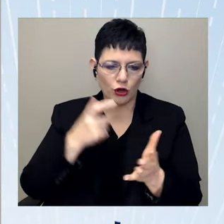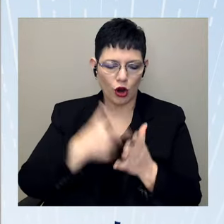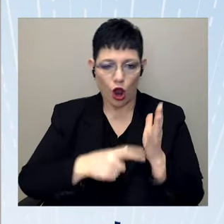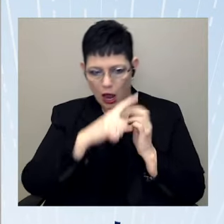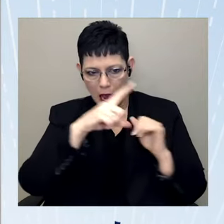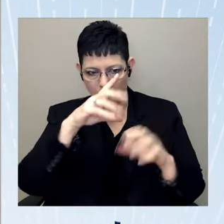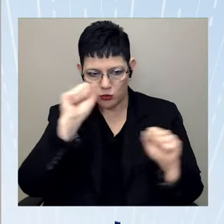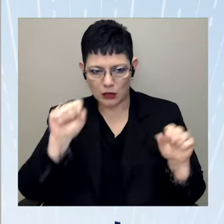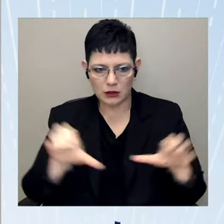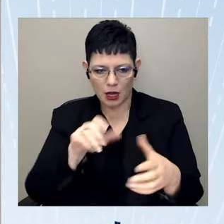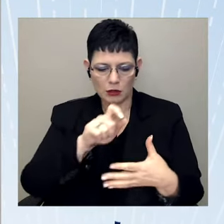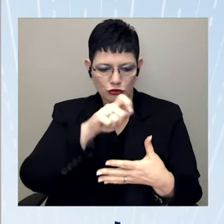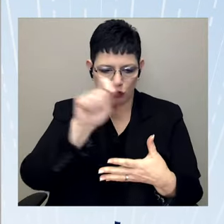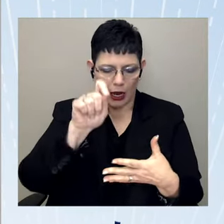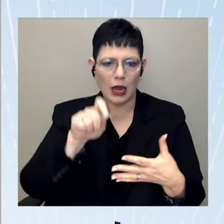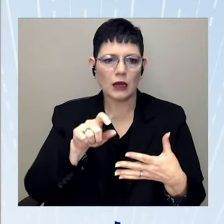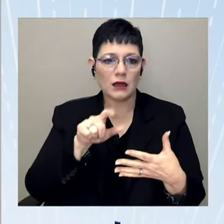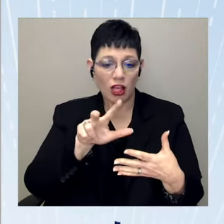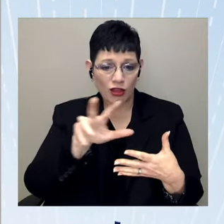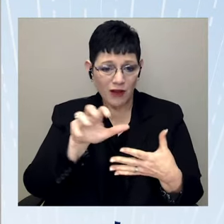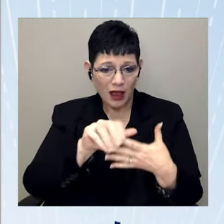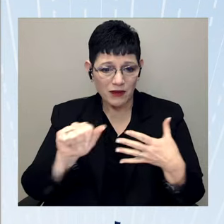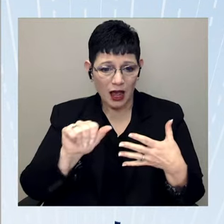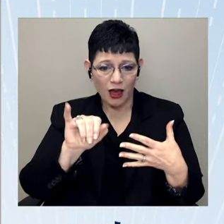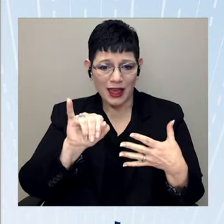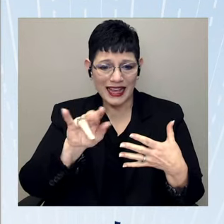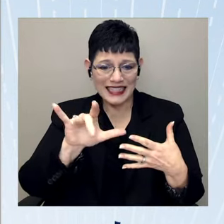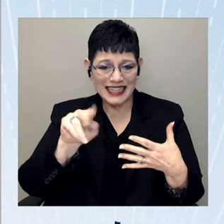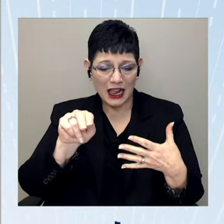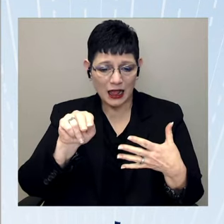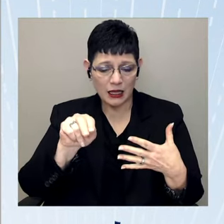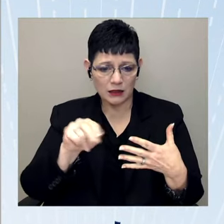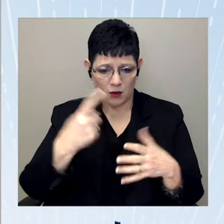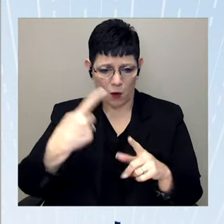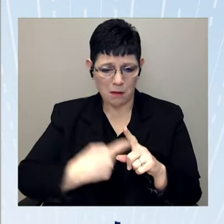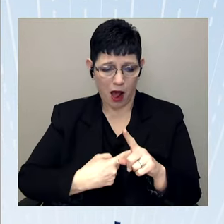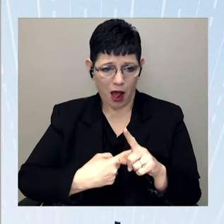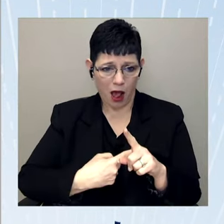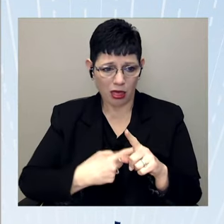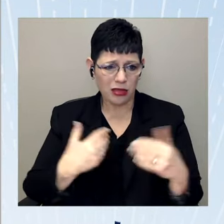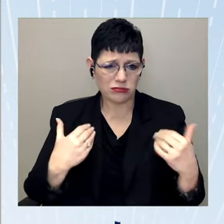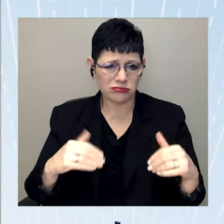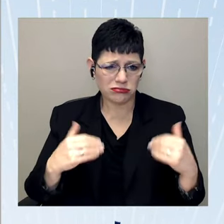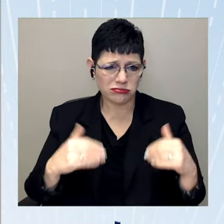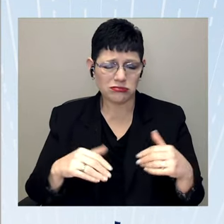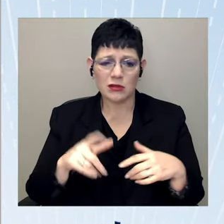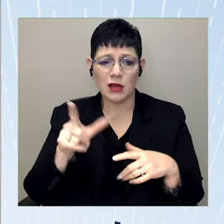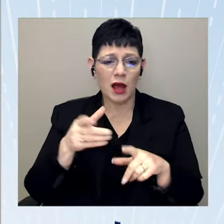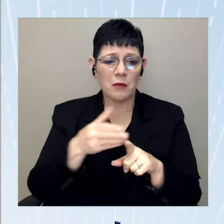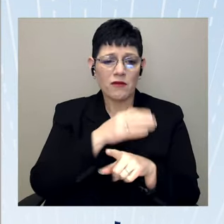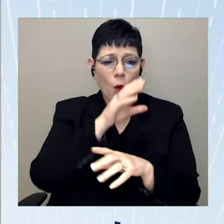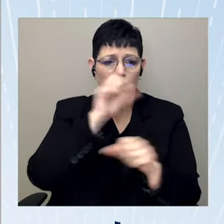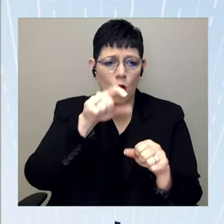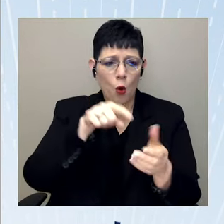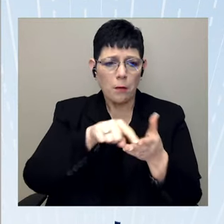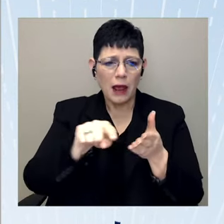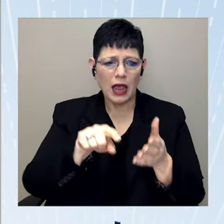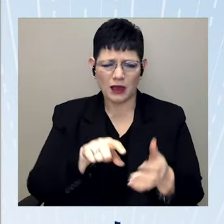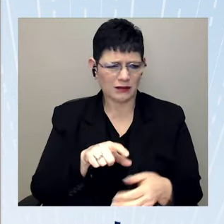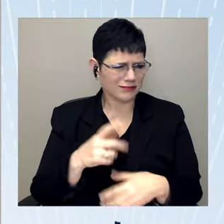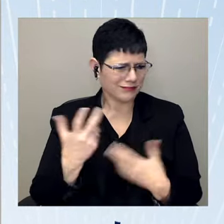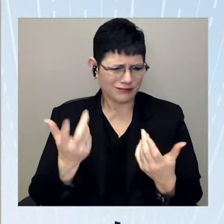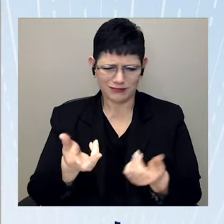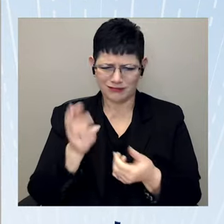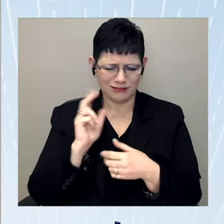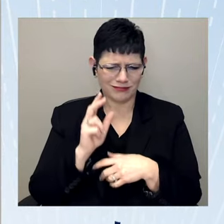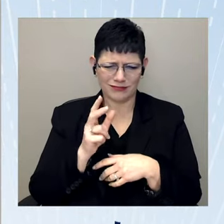it. When you can get $35 insulin in a month, when before the president you were paying four or five times that amount, he